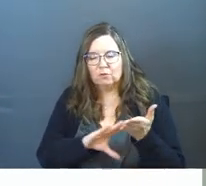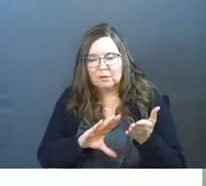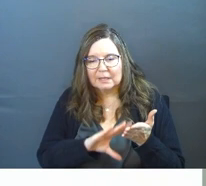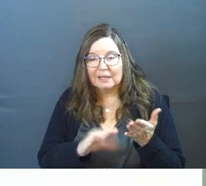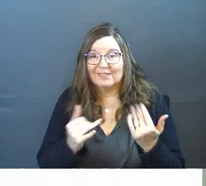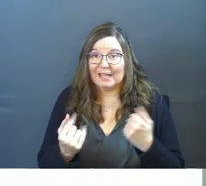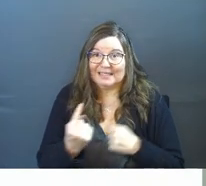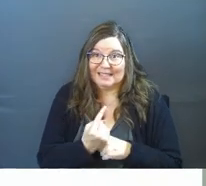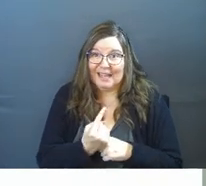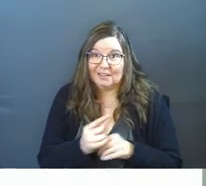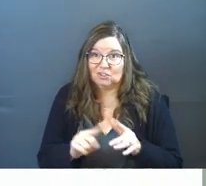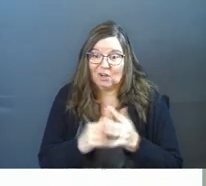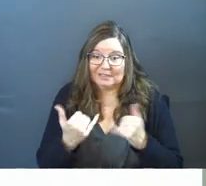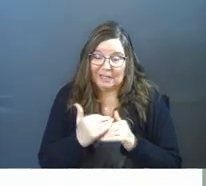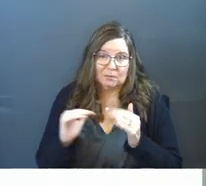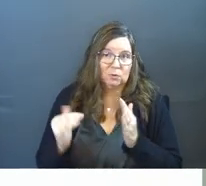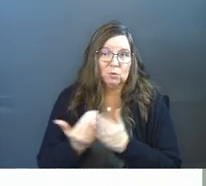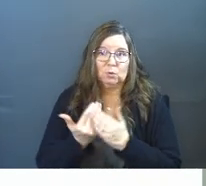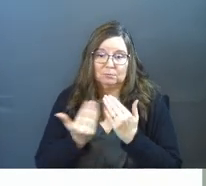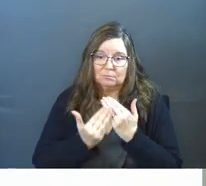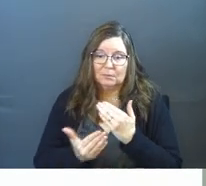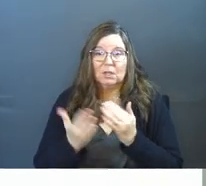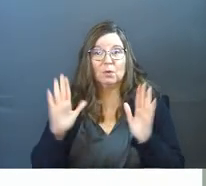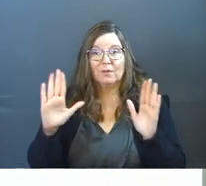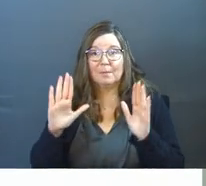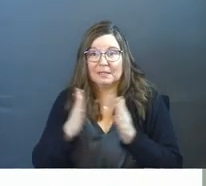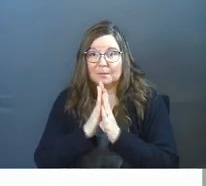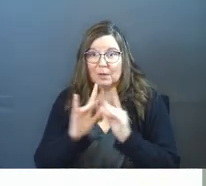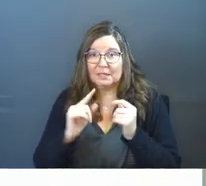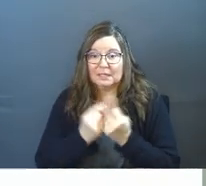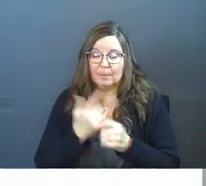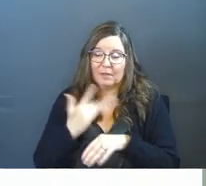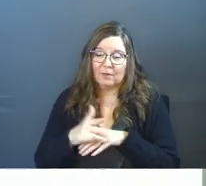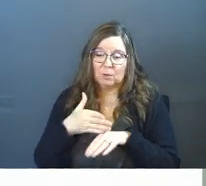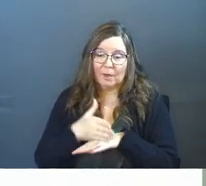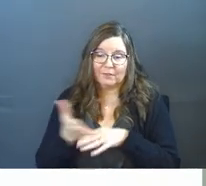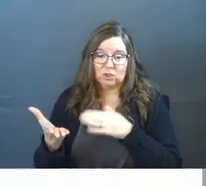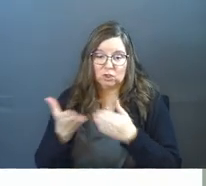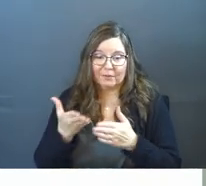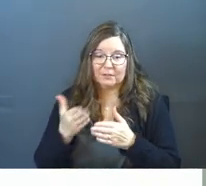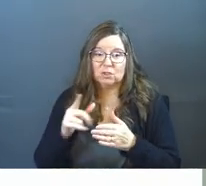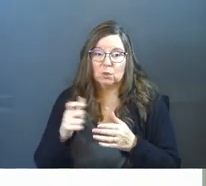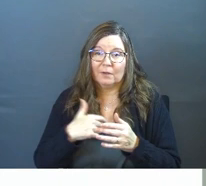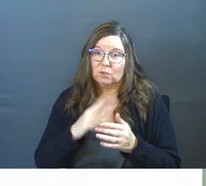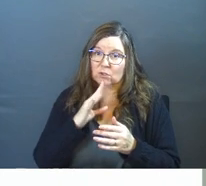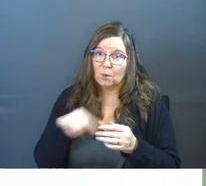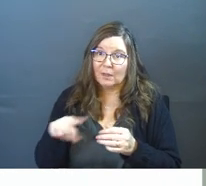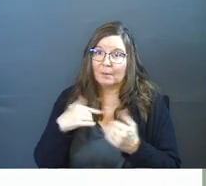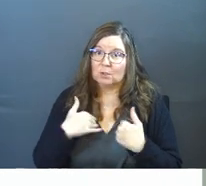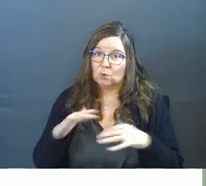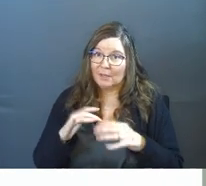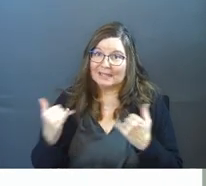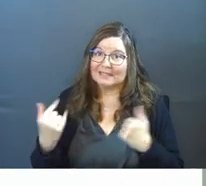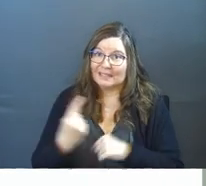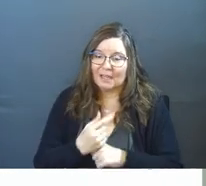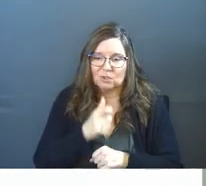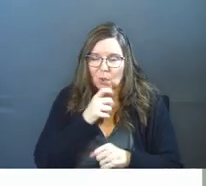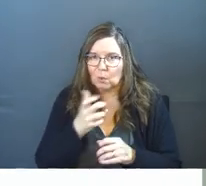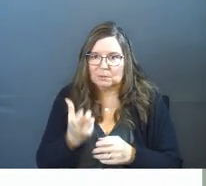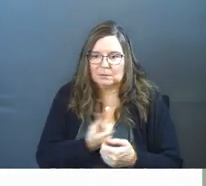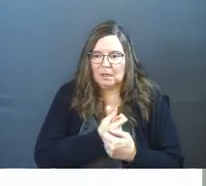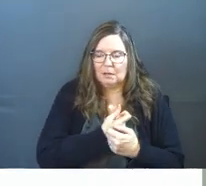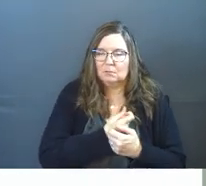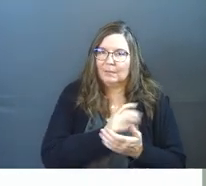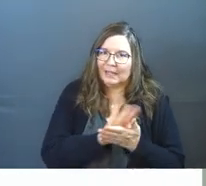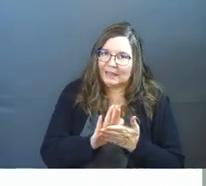forgive them, like, today. Right? I know you guys have an amazing prayer team here, and I know they're available to you after the service. Y'all go talk to them and do that today. Don't take that home.